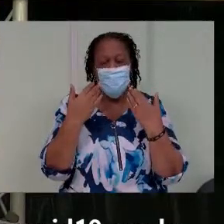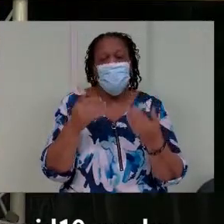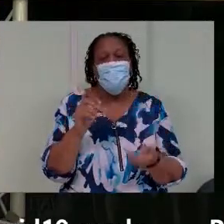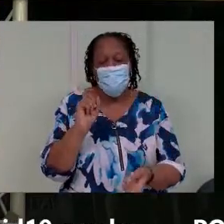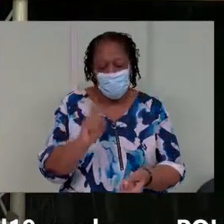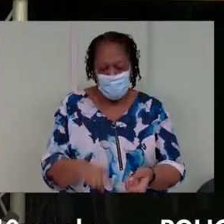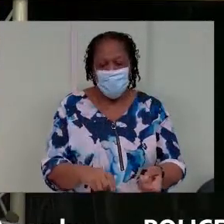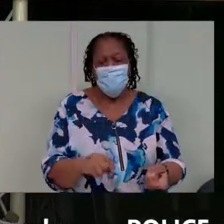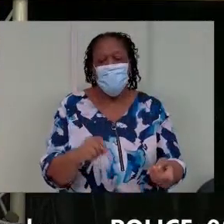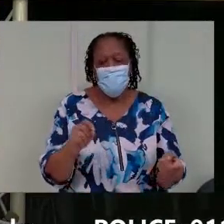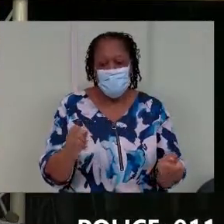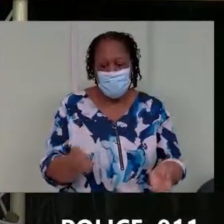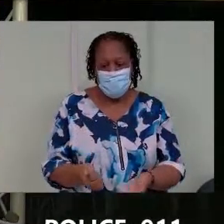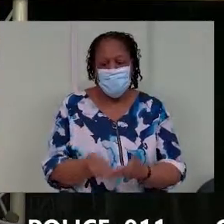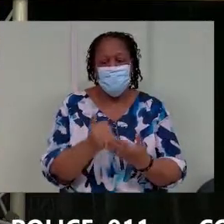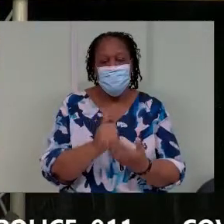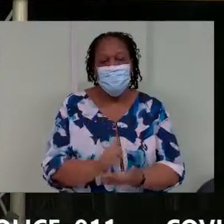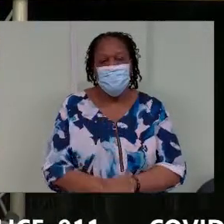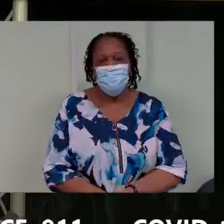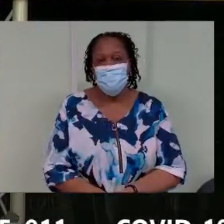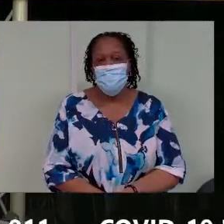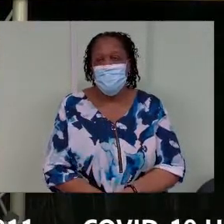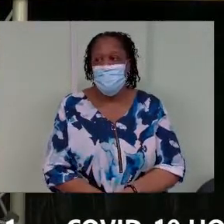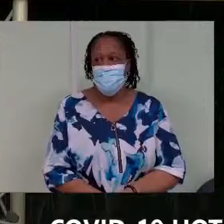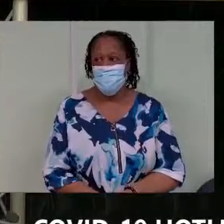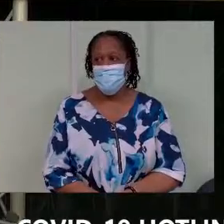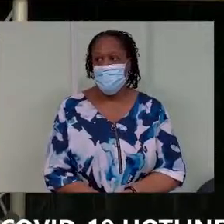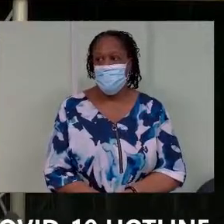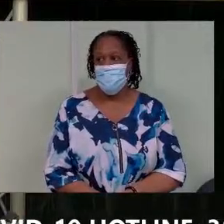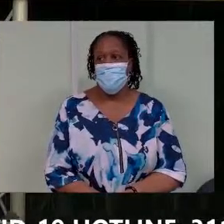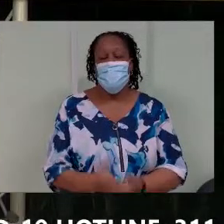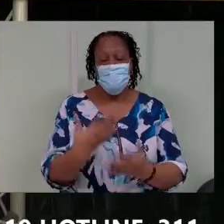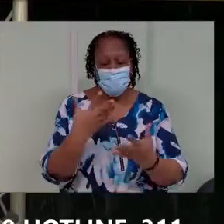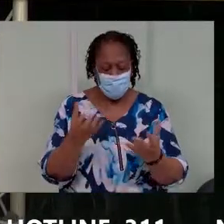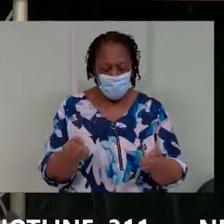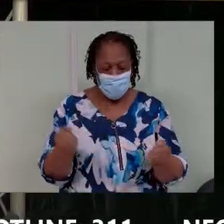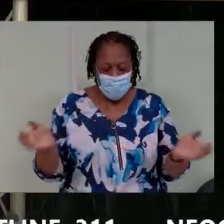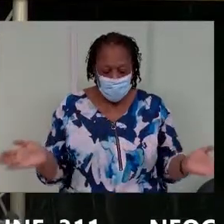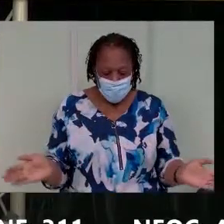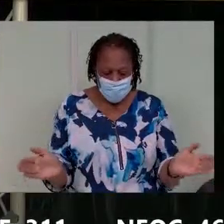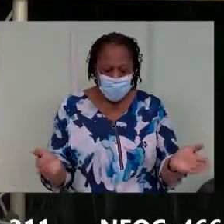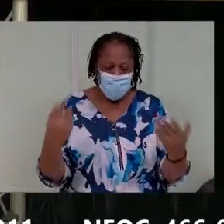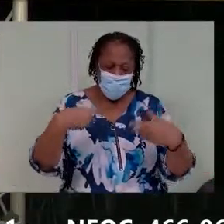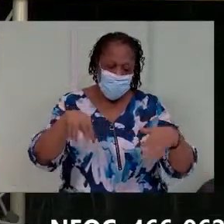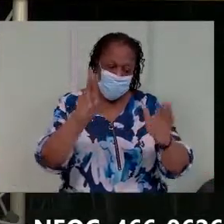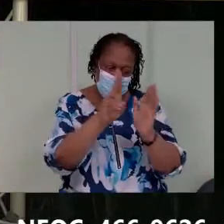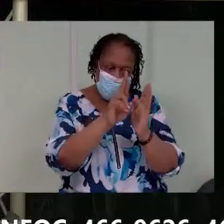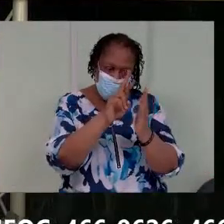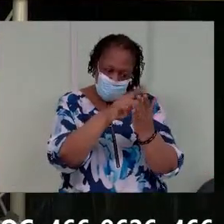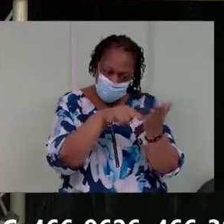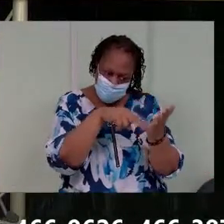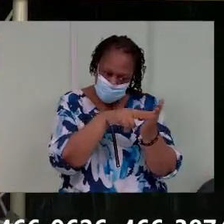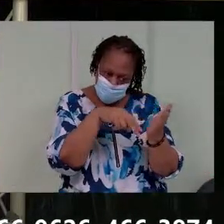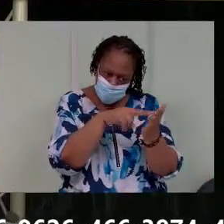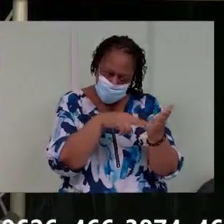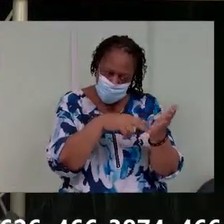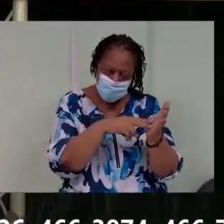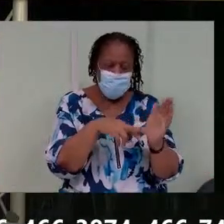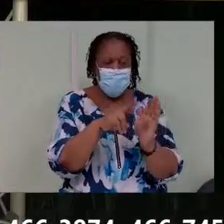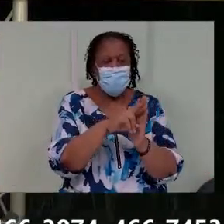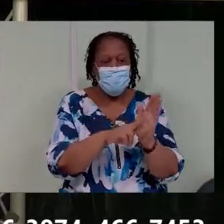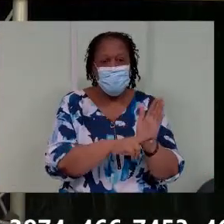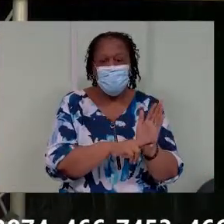the details of all these protocols, but I would encourage you to have a read of the second